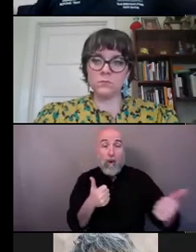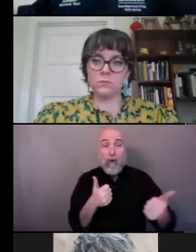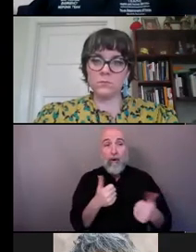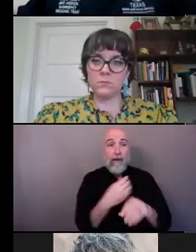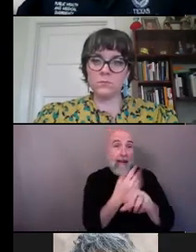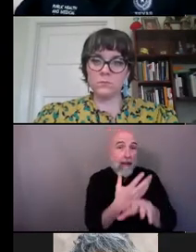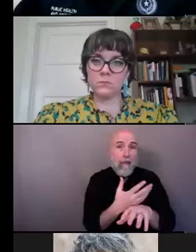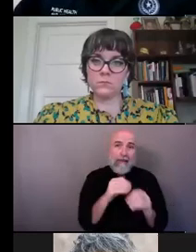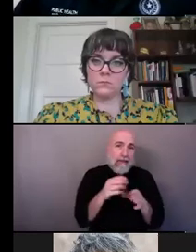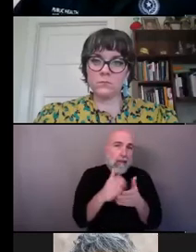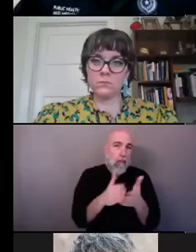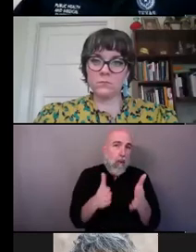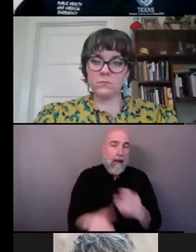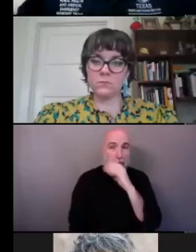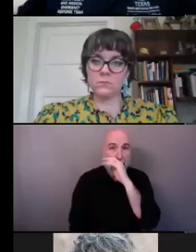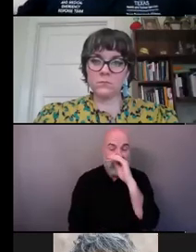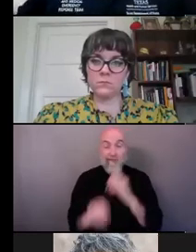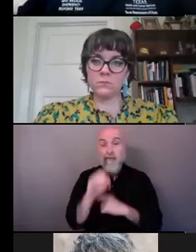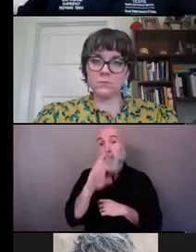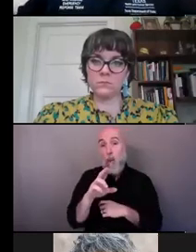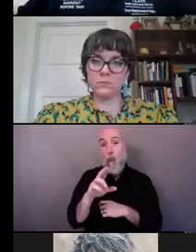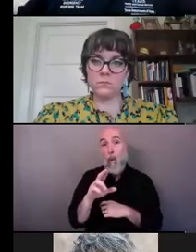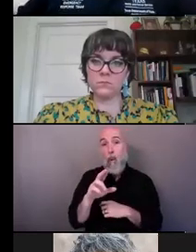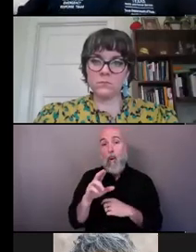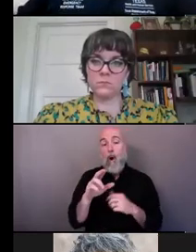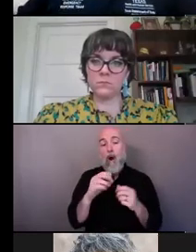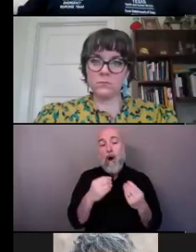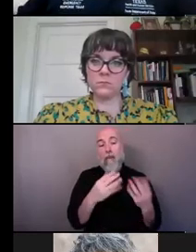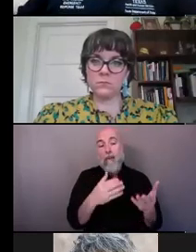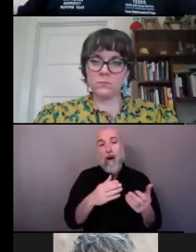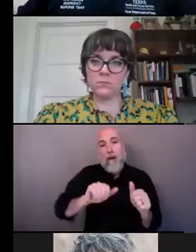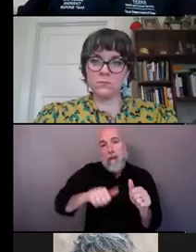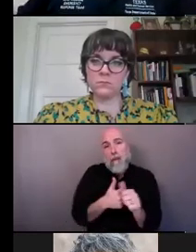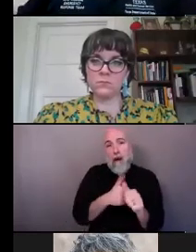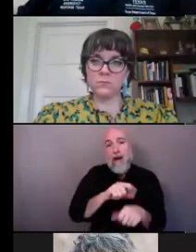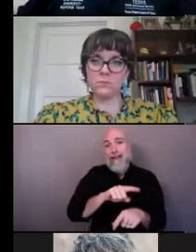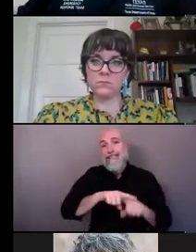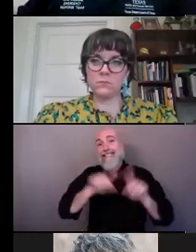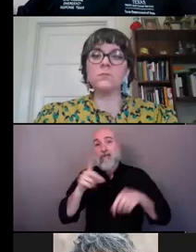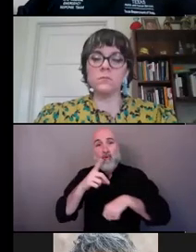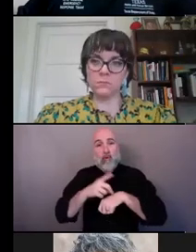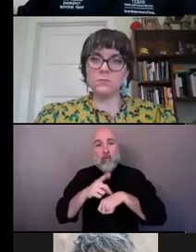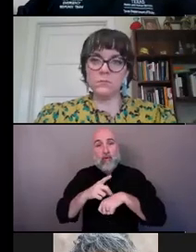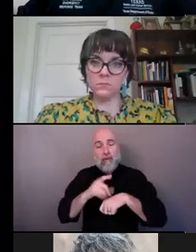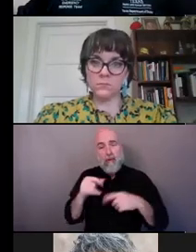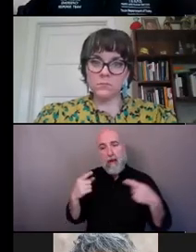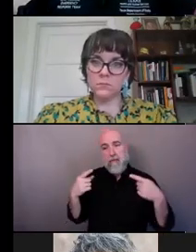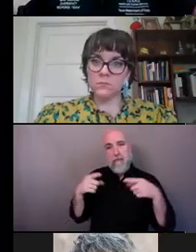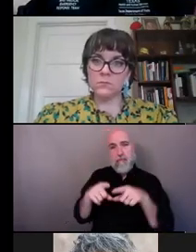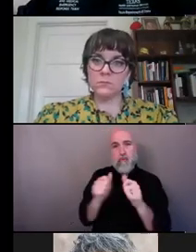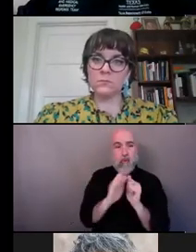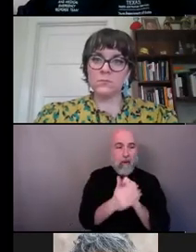telecommuting in some way, or possibly offer alternative duties that would be consistent with their qualifications